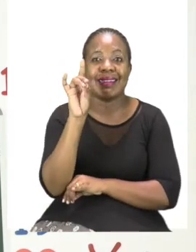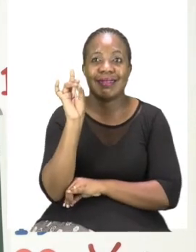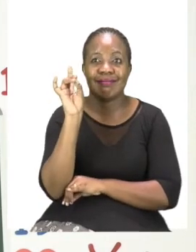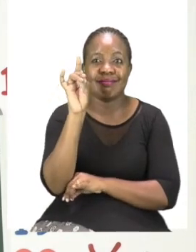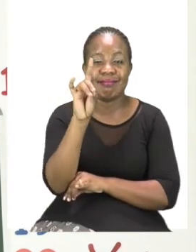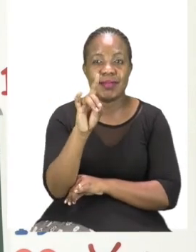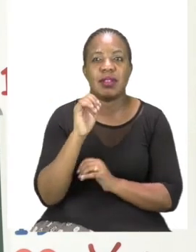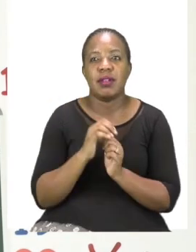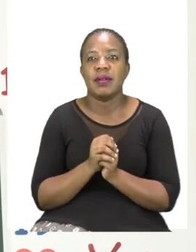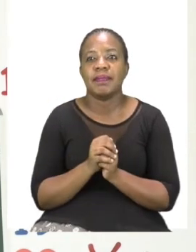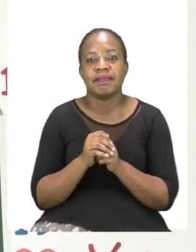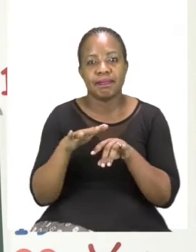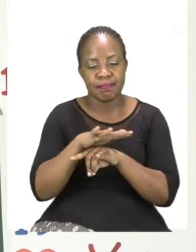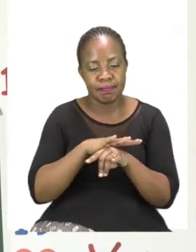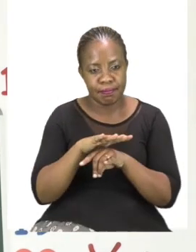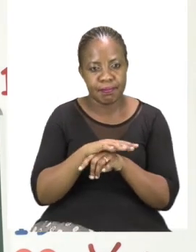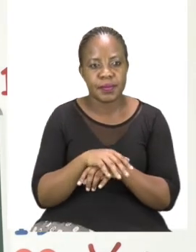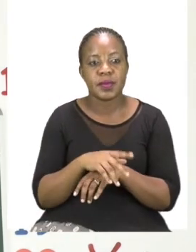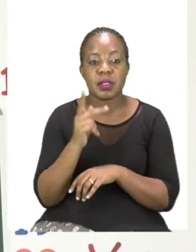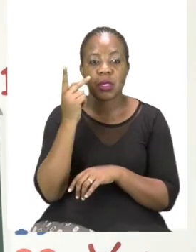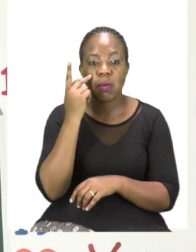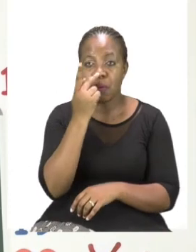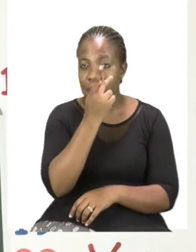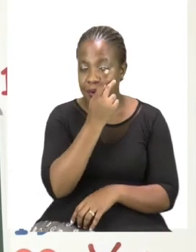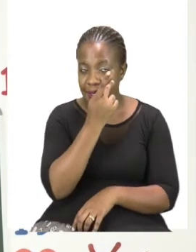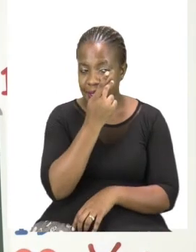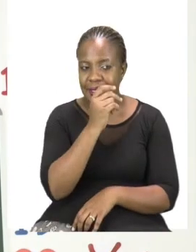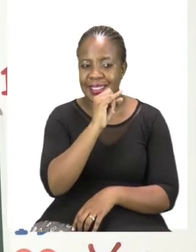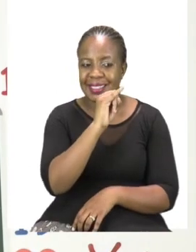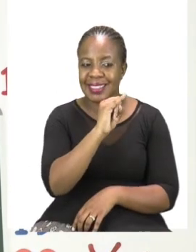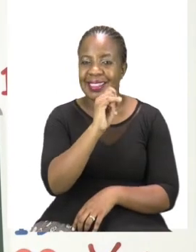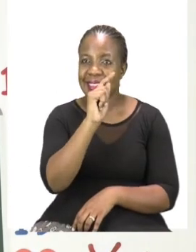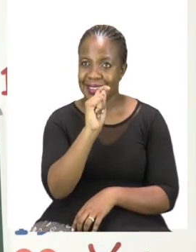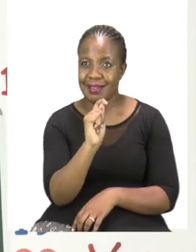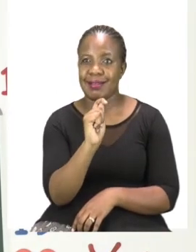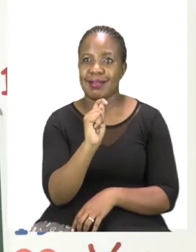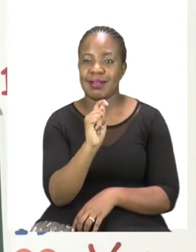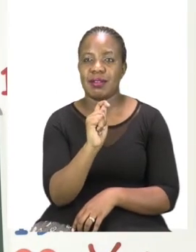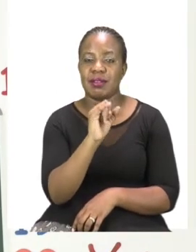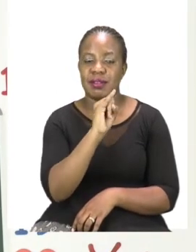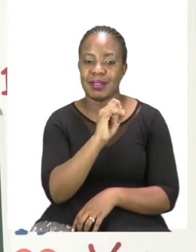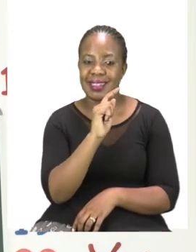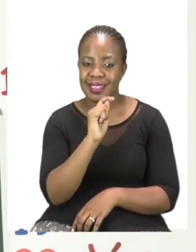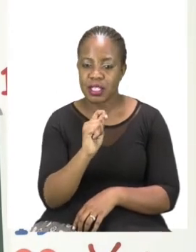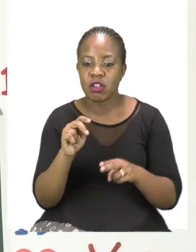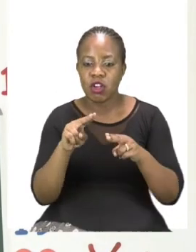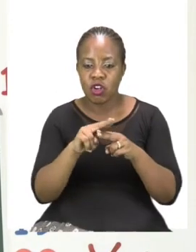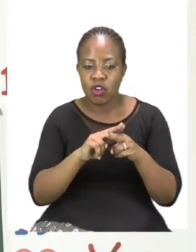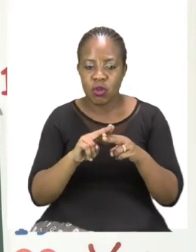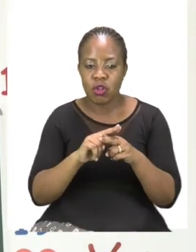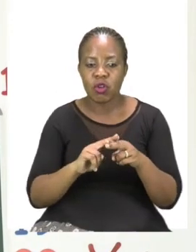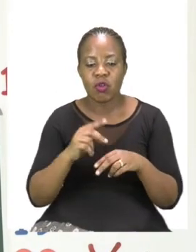at first would say it. Remember, we use it for things that are not alive or